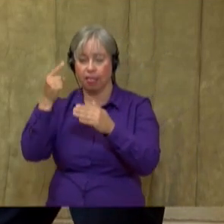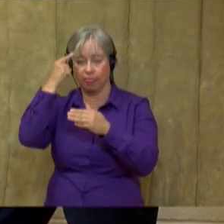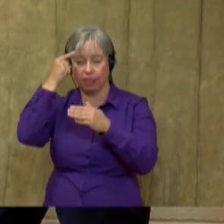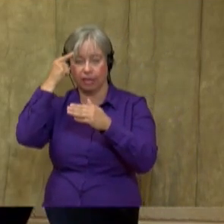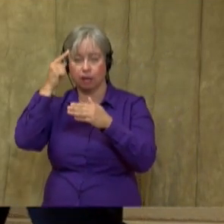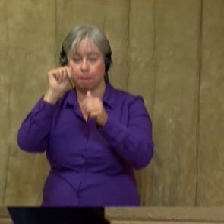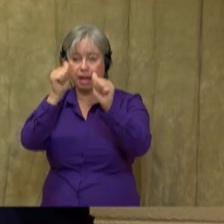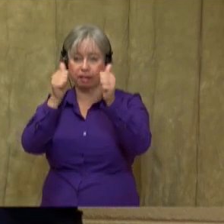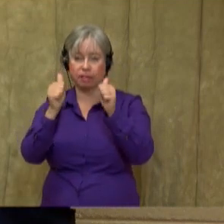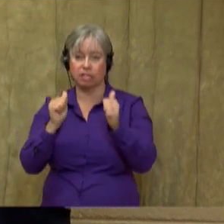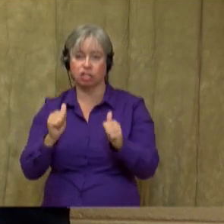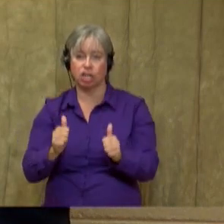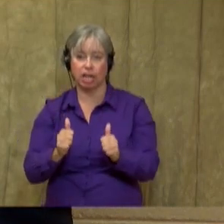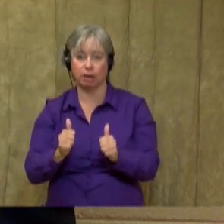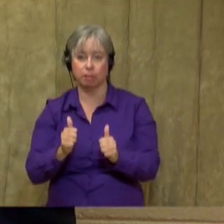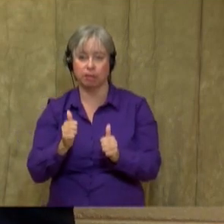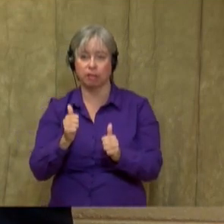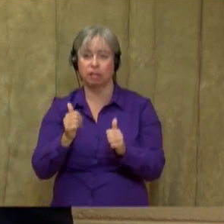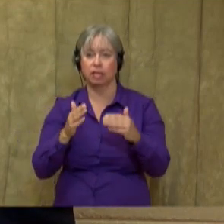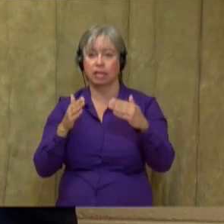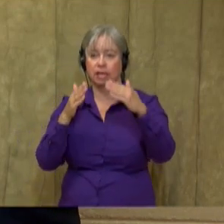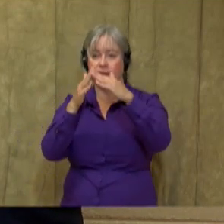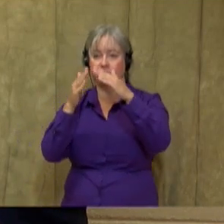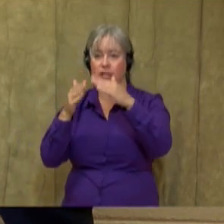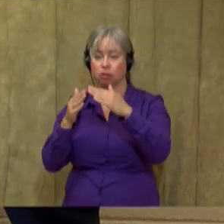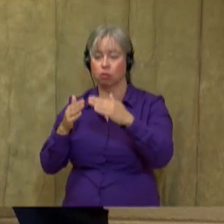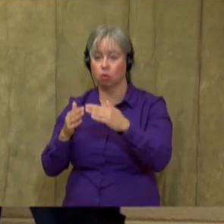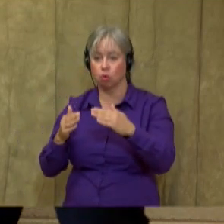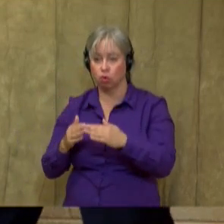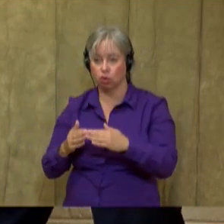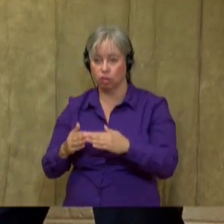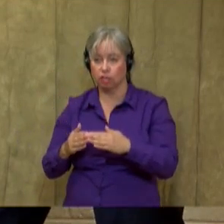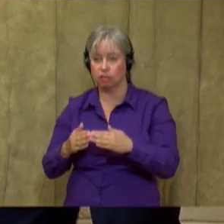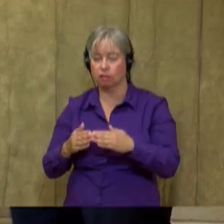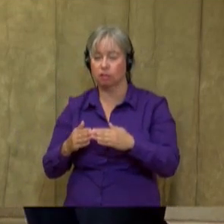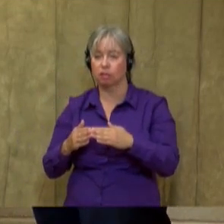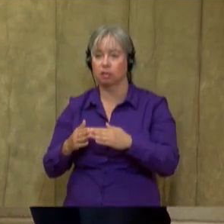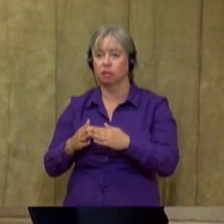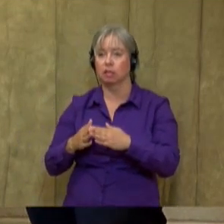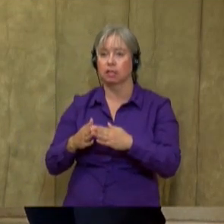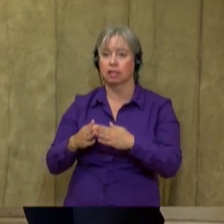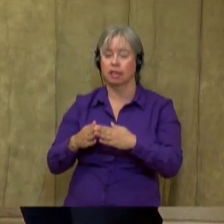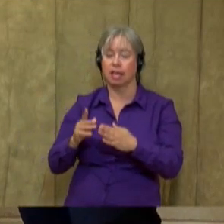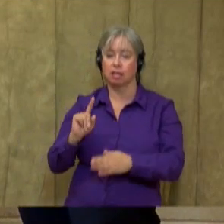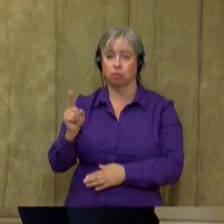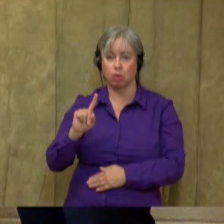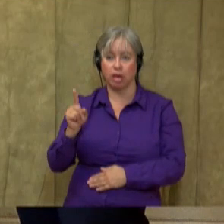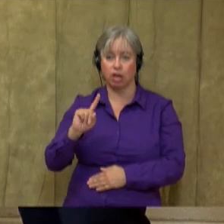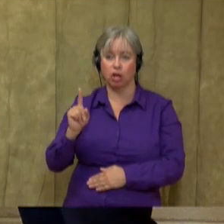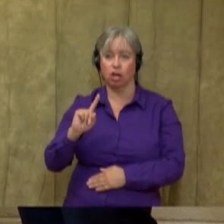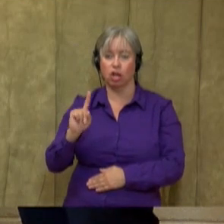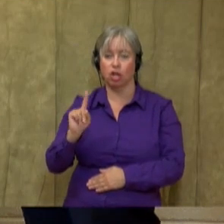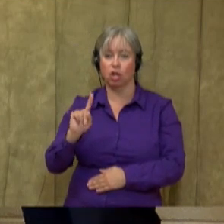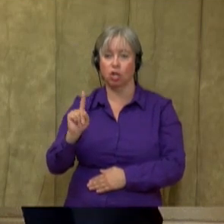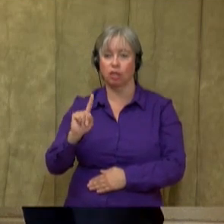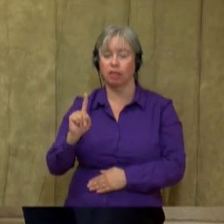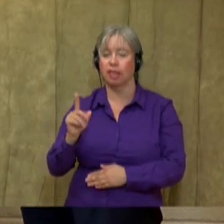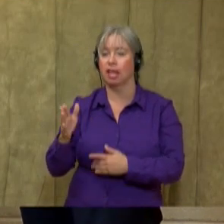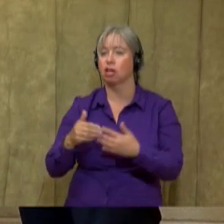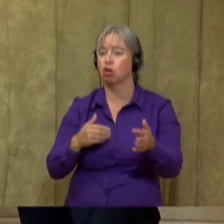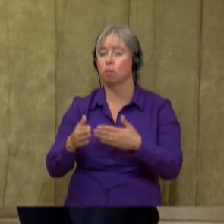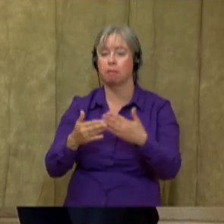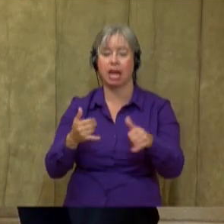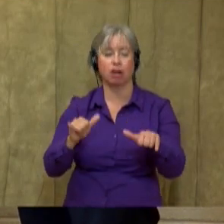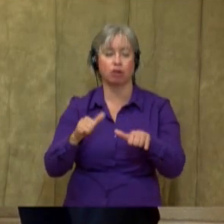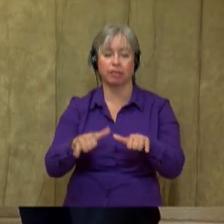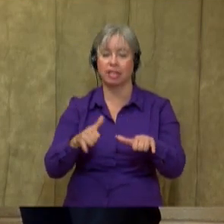cube. If the corners are where the 3 faces painted is located, then no matter the